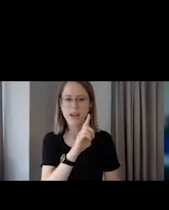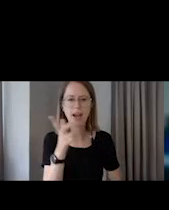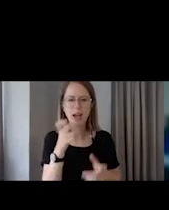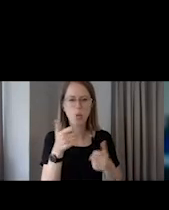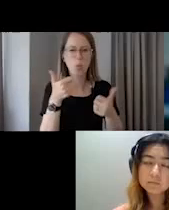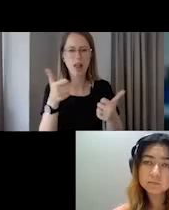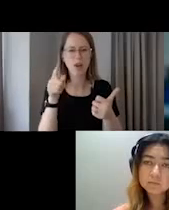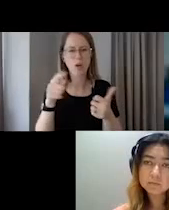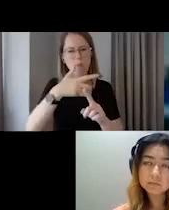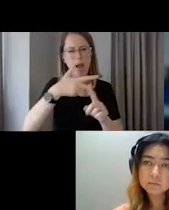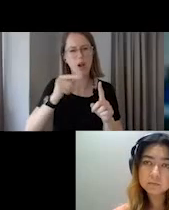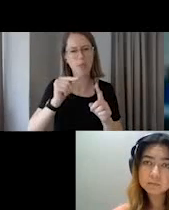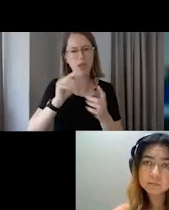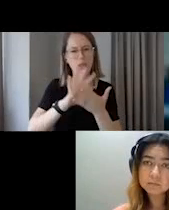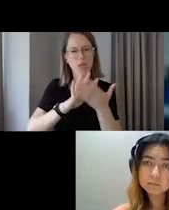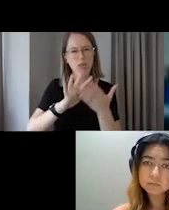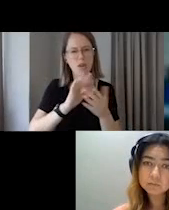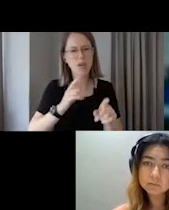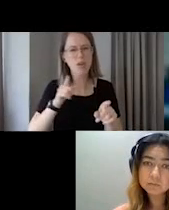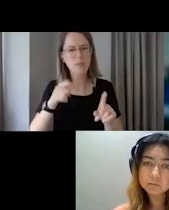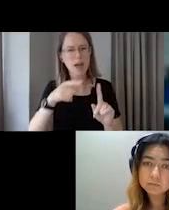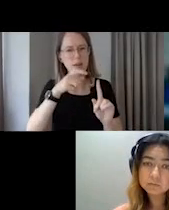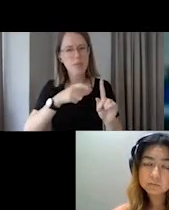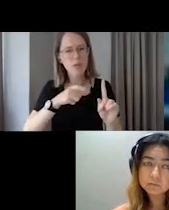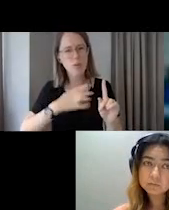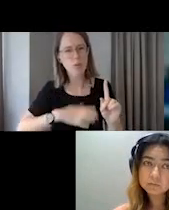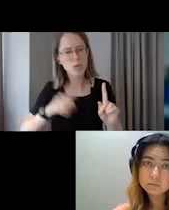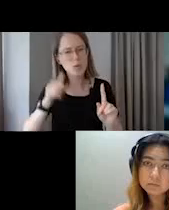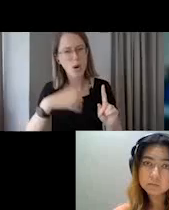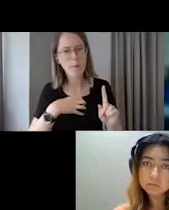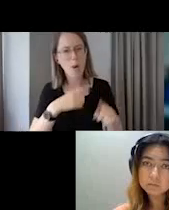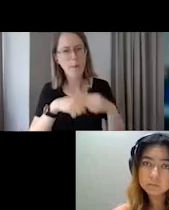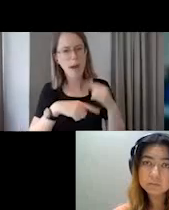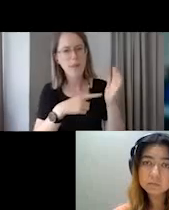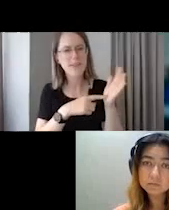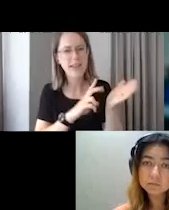about the TV